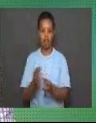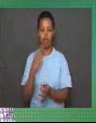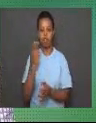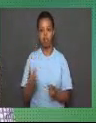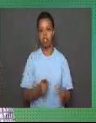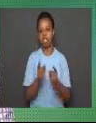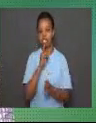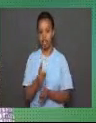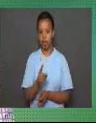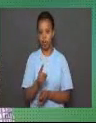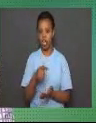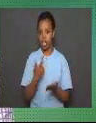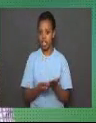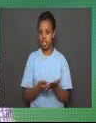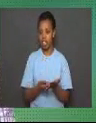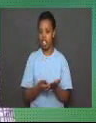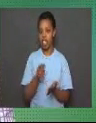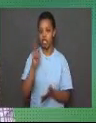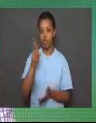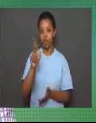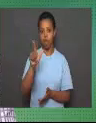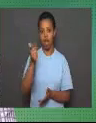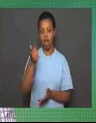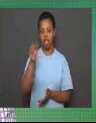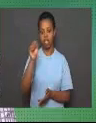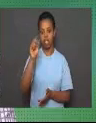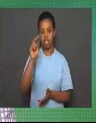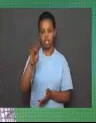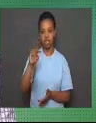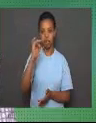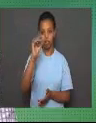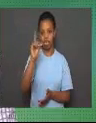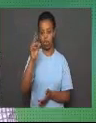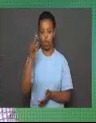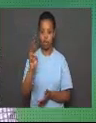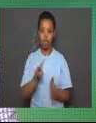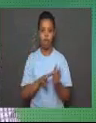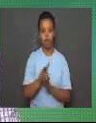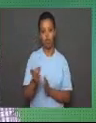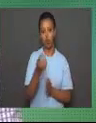Vectors are either plasmids or viruses.